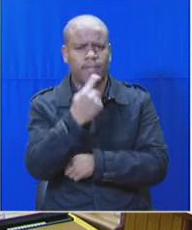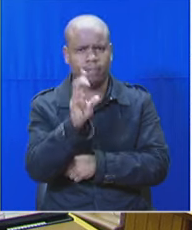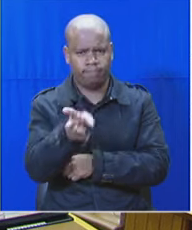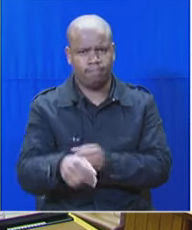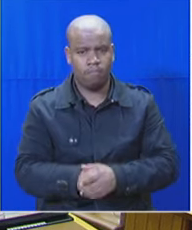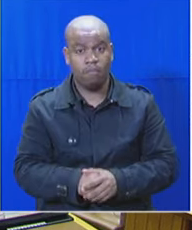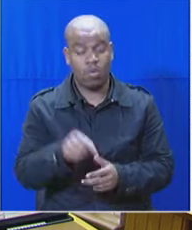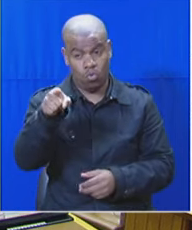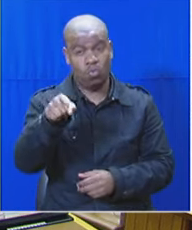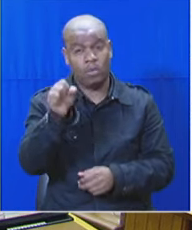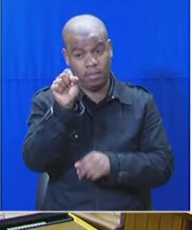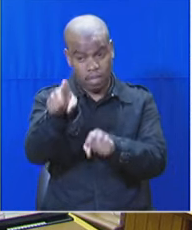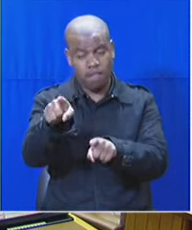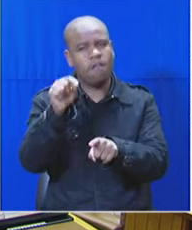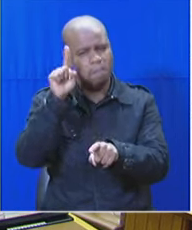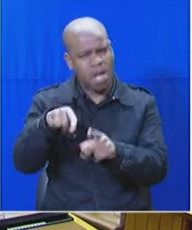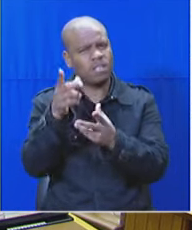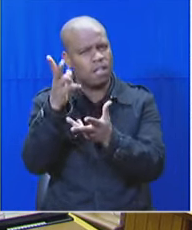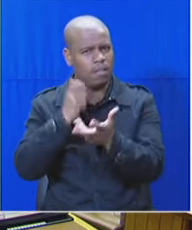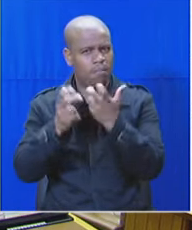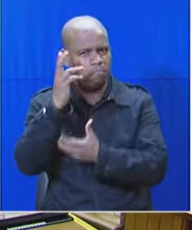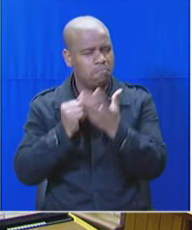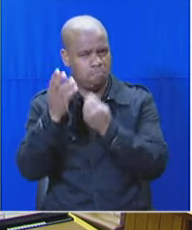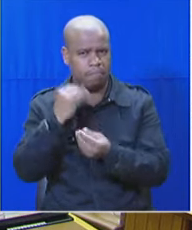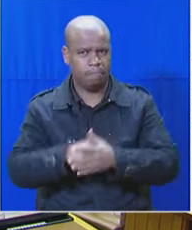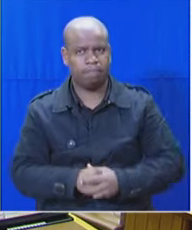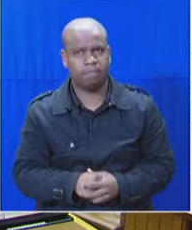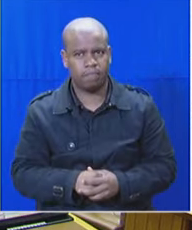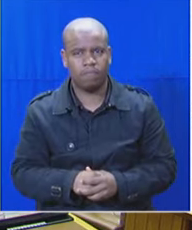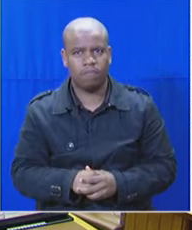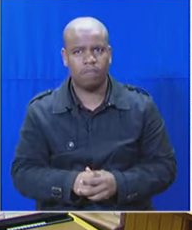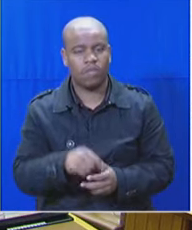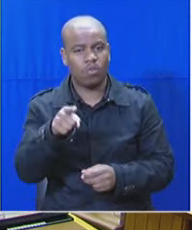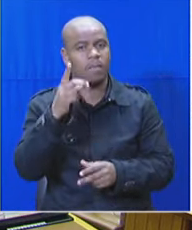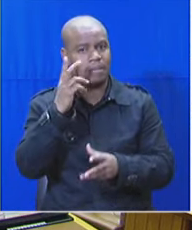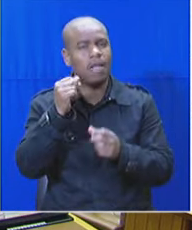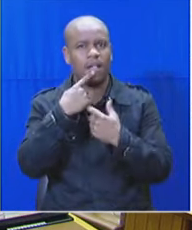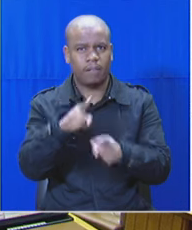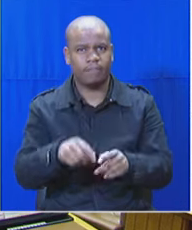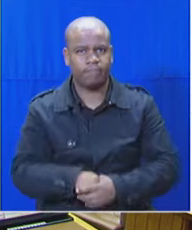And you yourself need to learn. You must learn